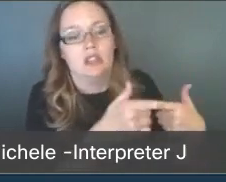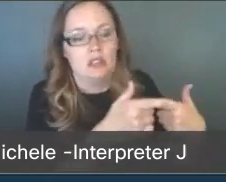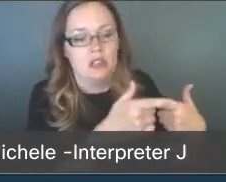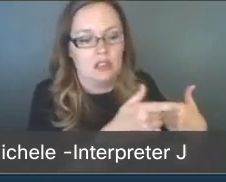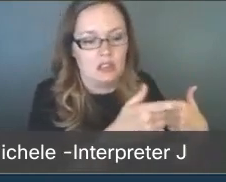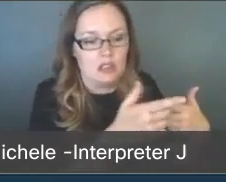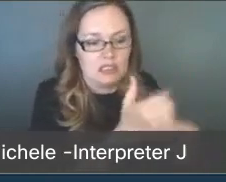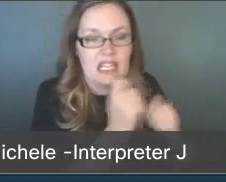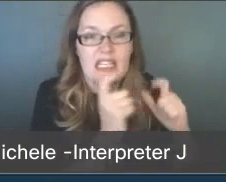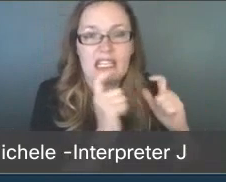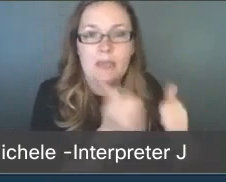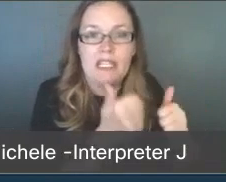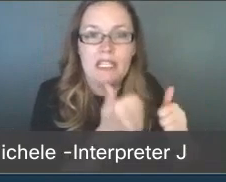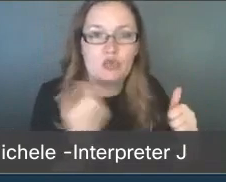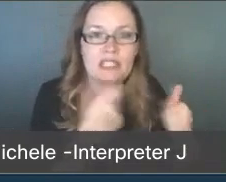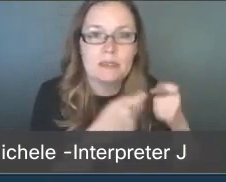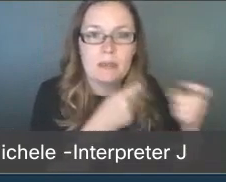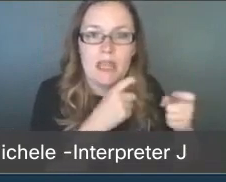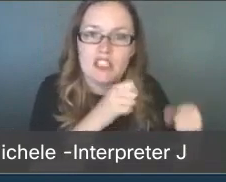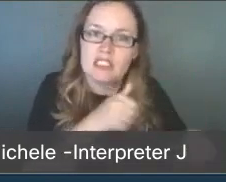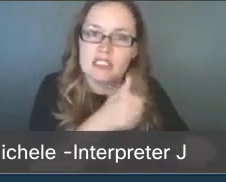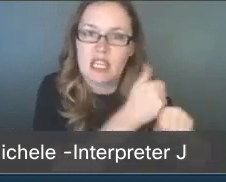risk management in place by virtue of the setting.